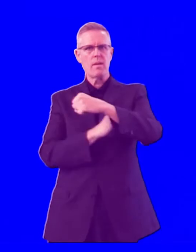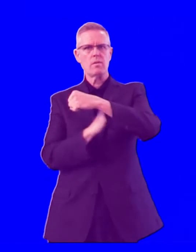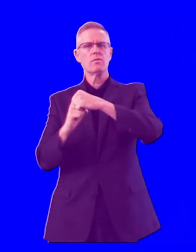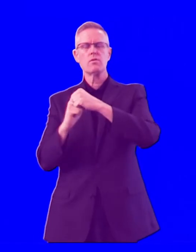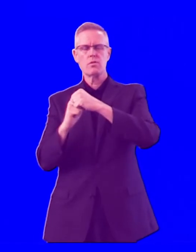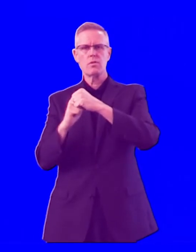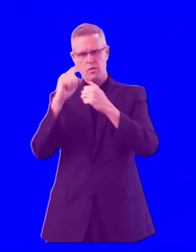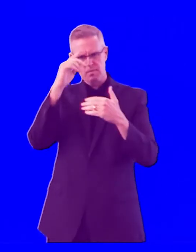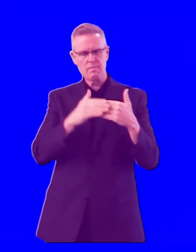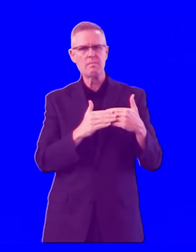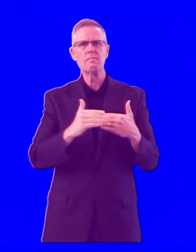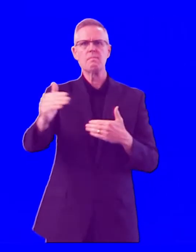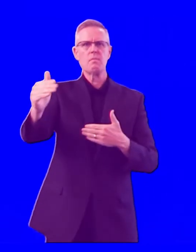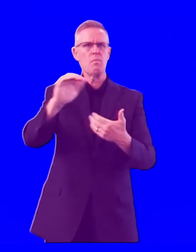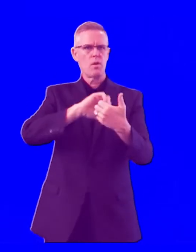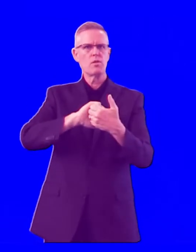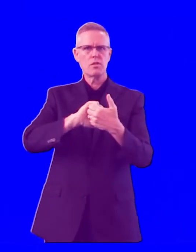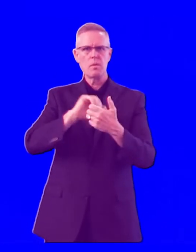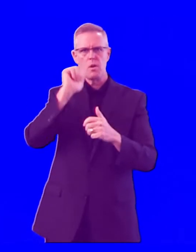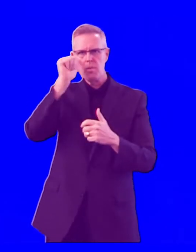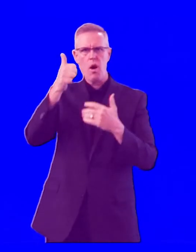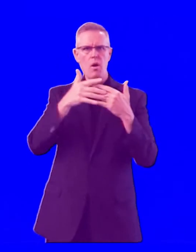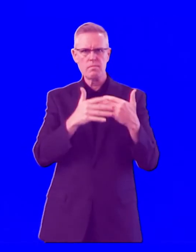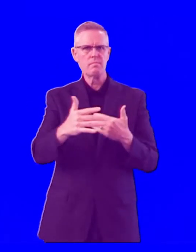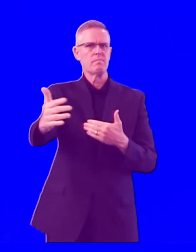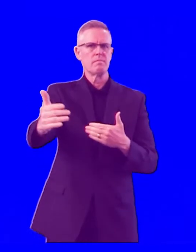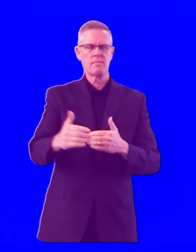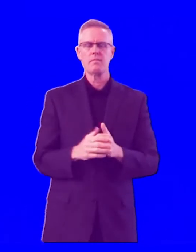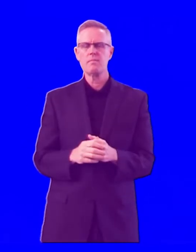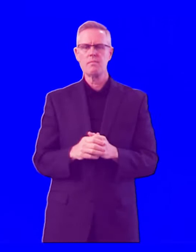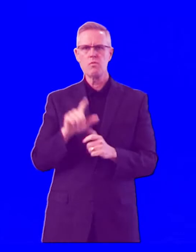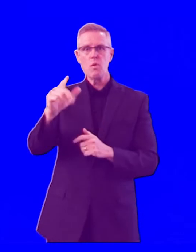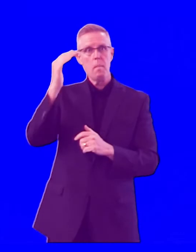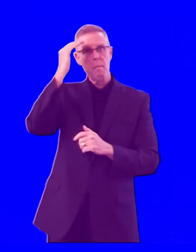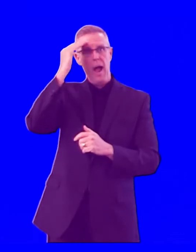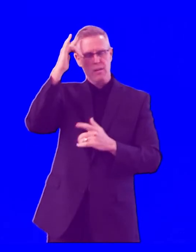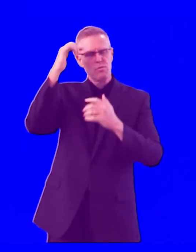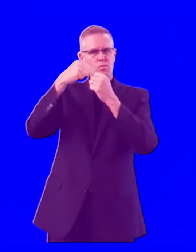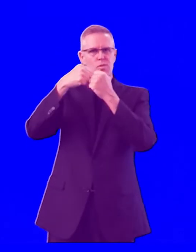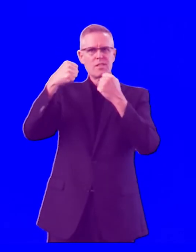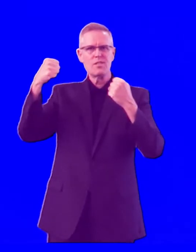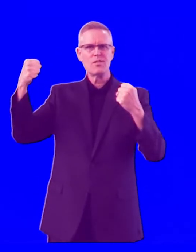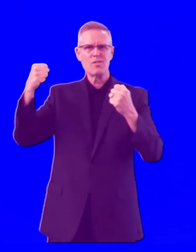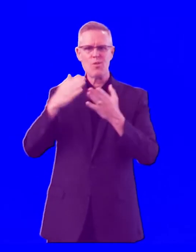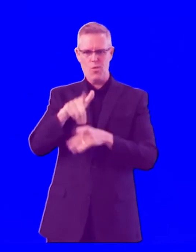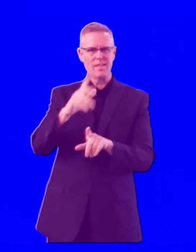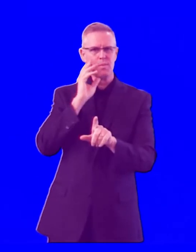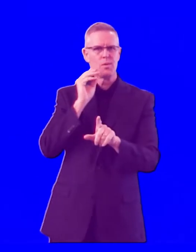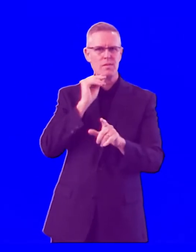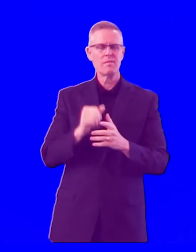foundation for the partnerships that will come tomorrow and the day after. Your mind has been stretched by